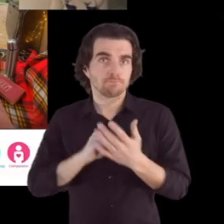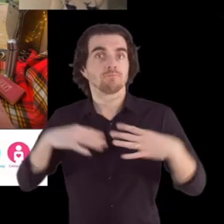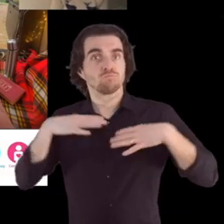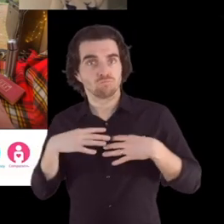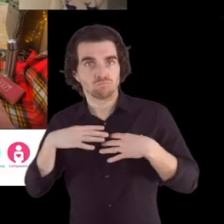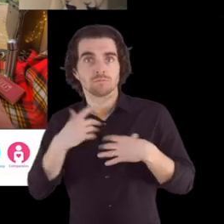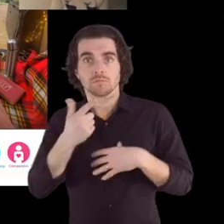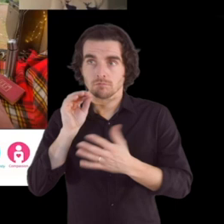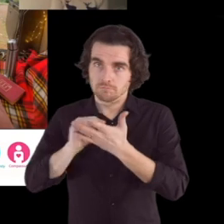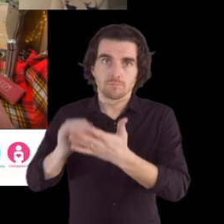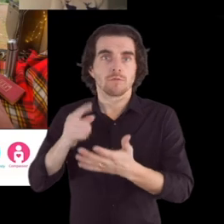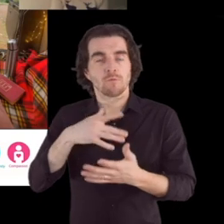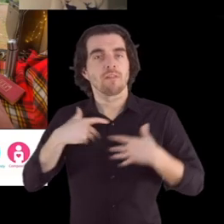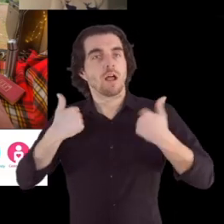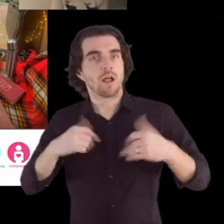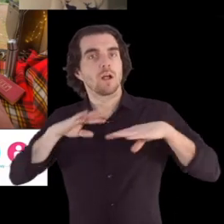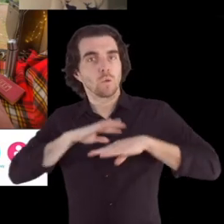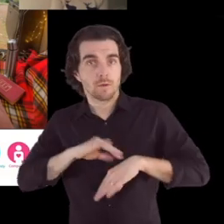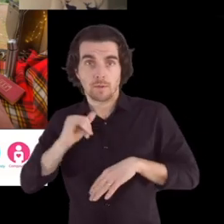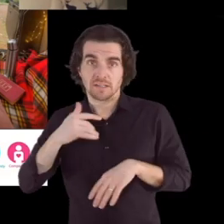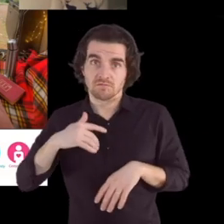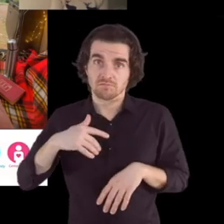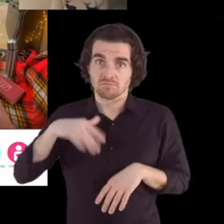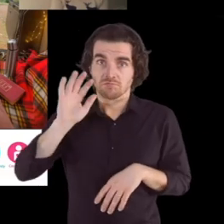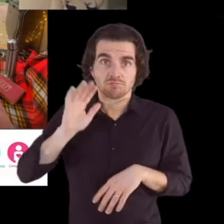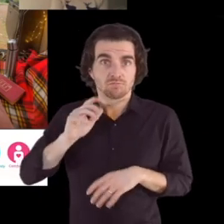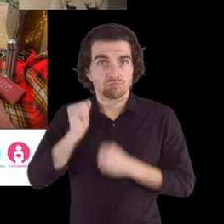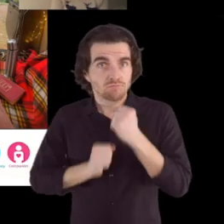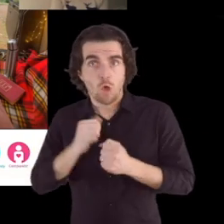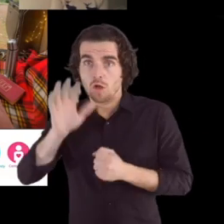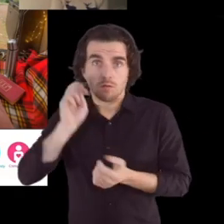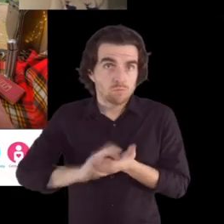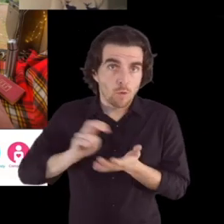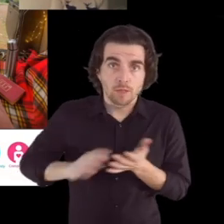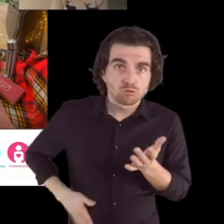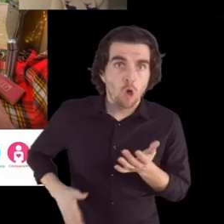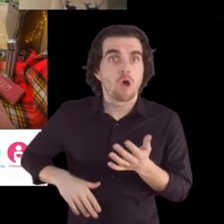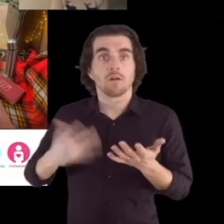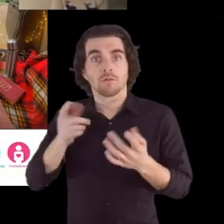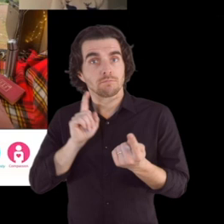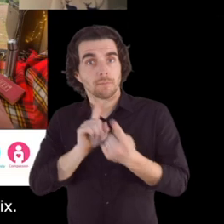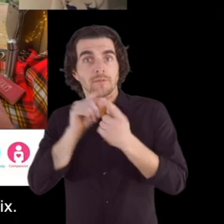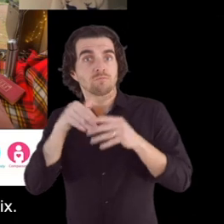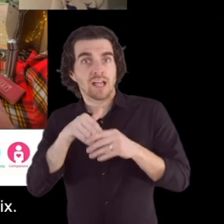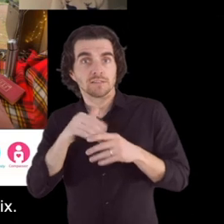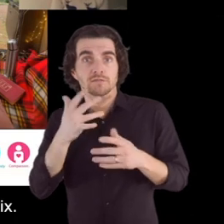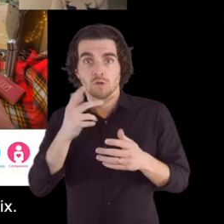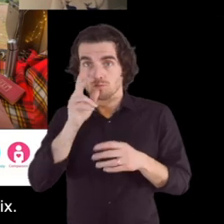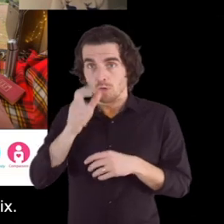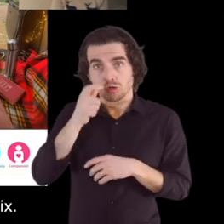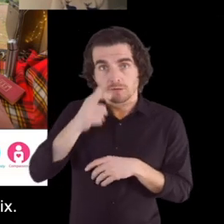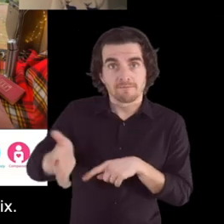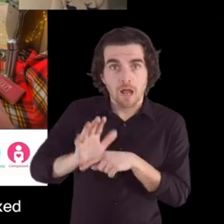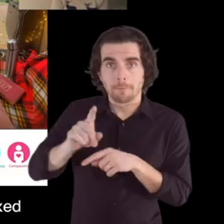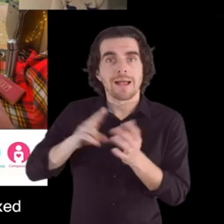do what normally helps you relax. For me, that would be going for a walk with my dog in the park, I know with some of my friends, it would be watching a series